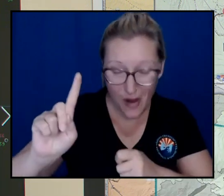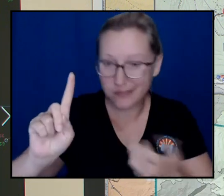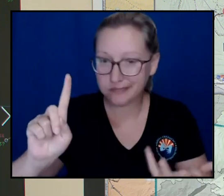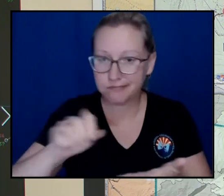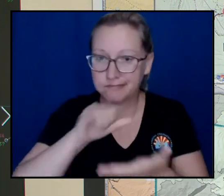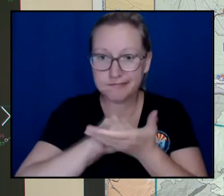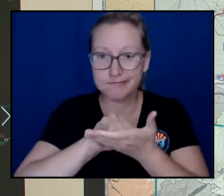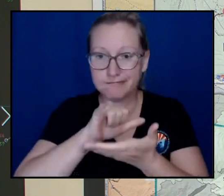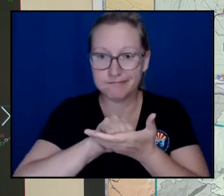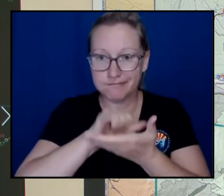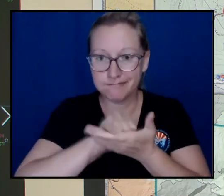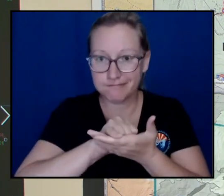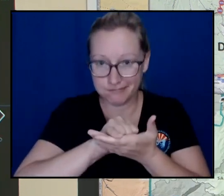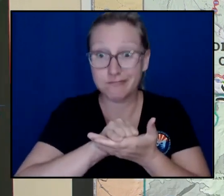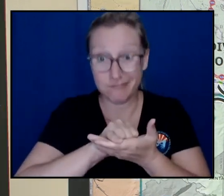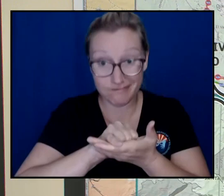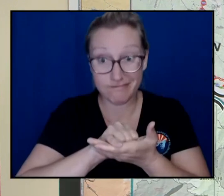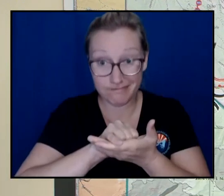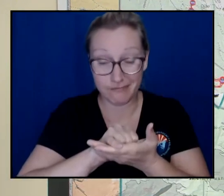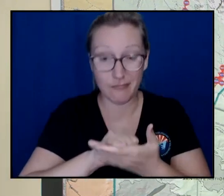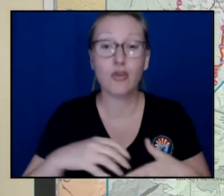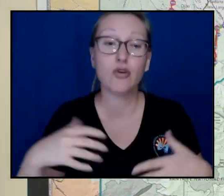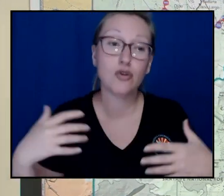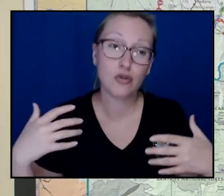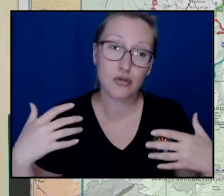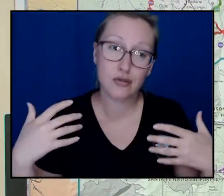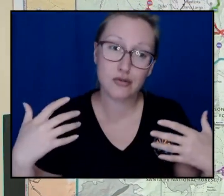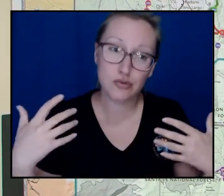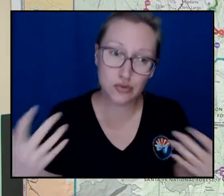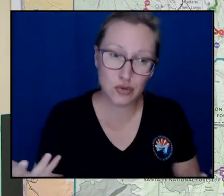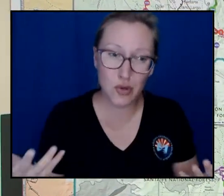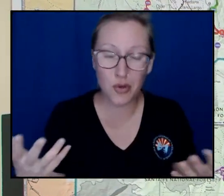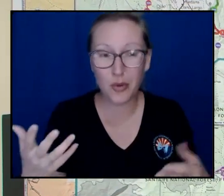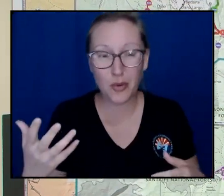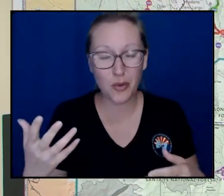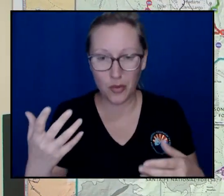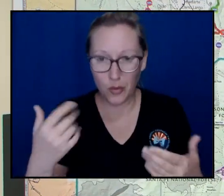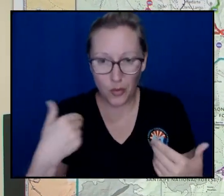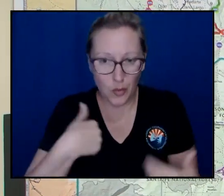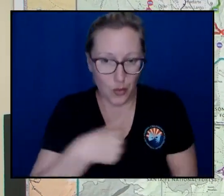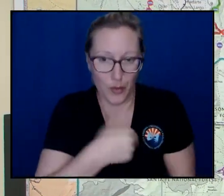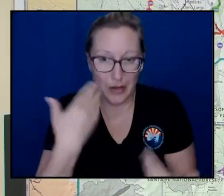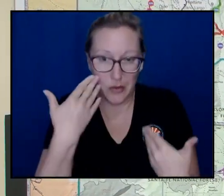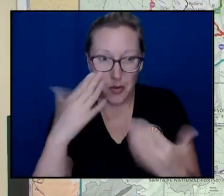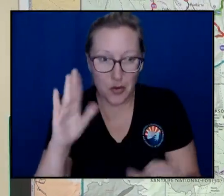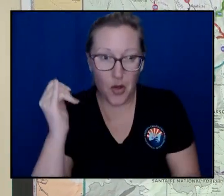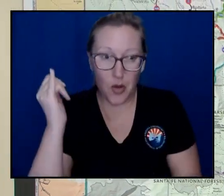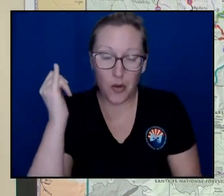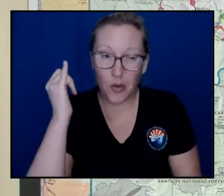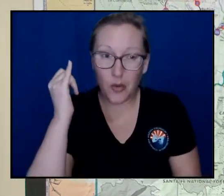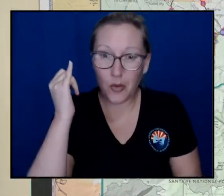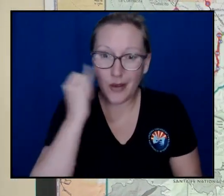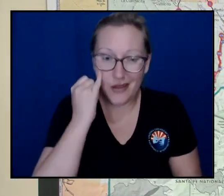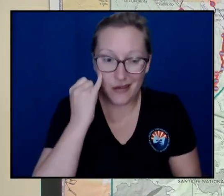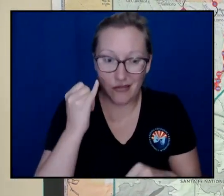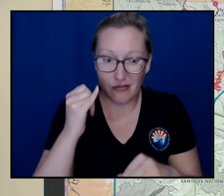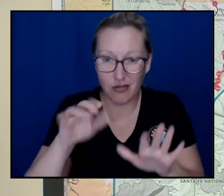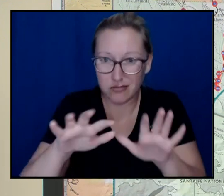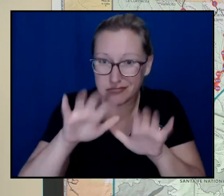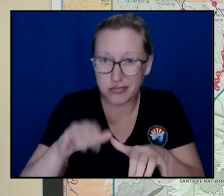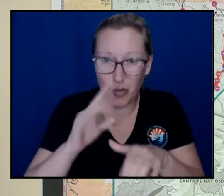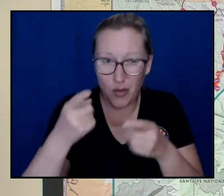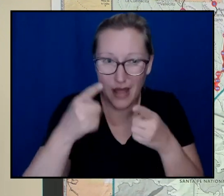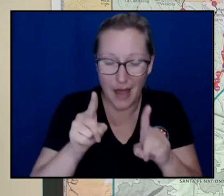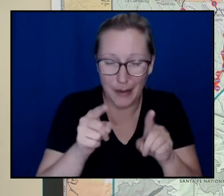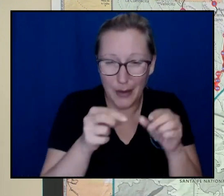pinpoint, right? So they can't necessarily figure out if something is going to form right over